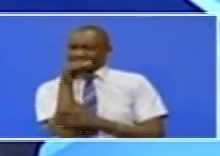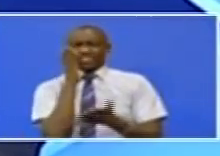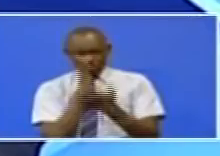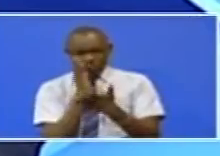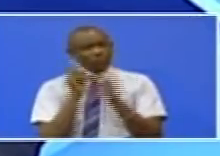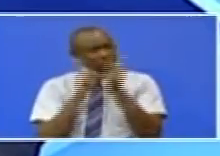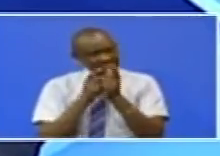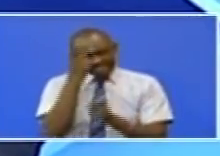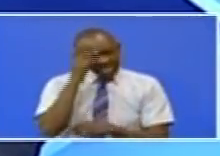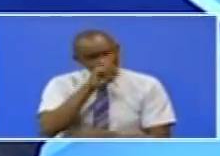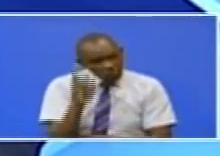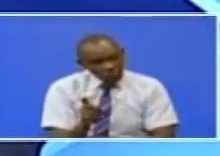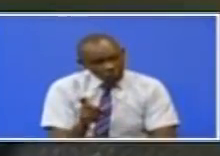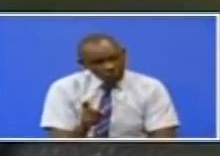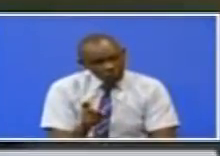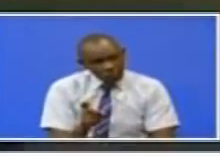accuser.